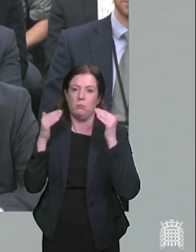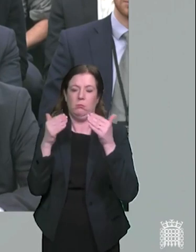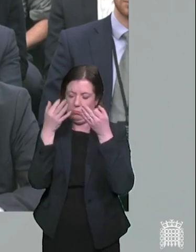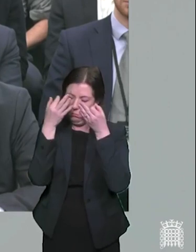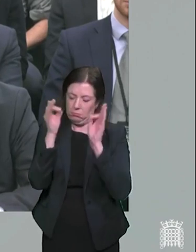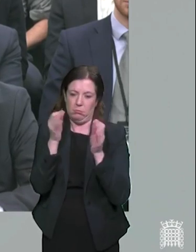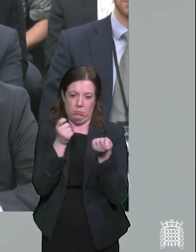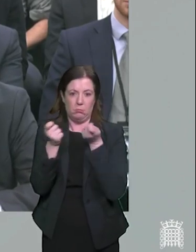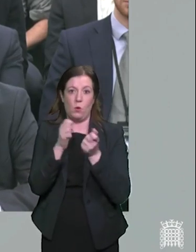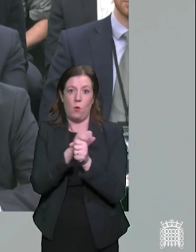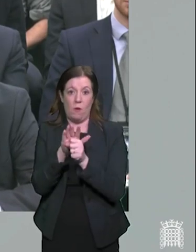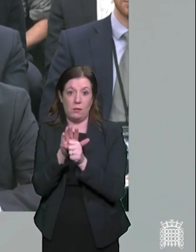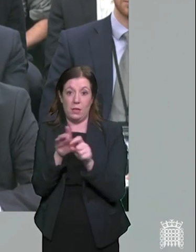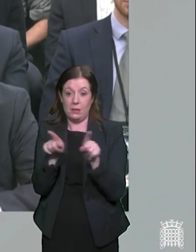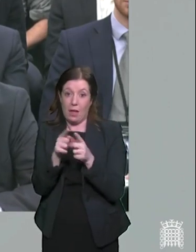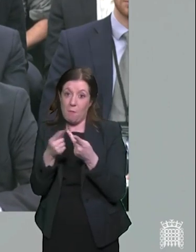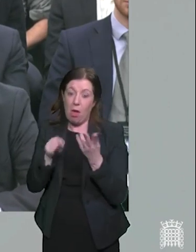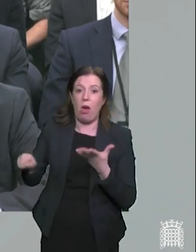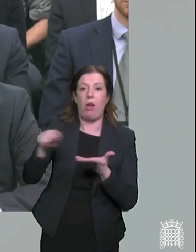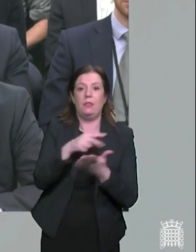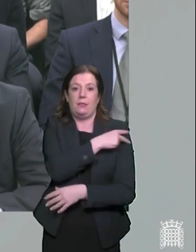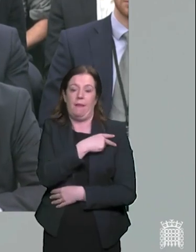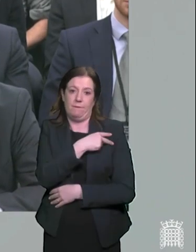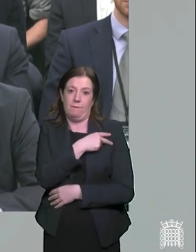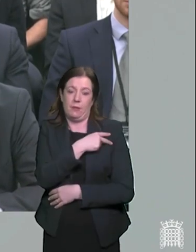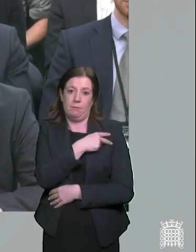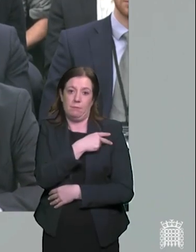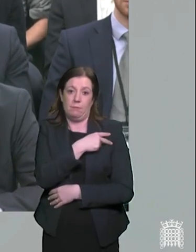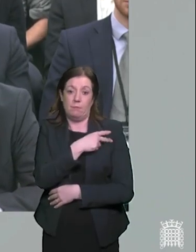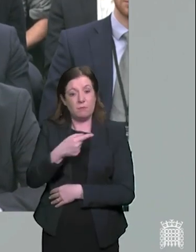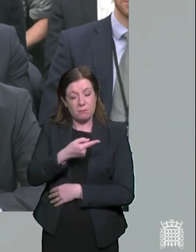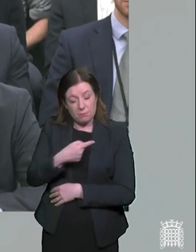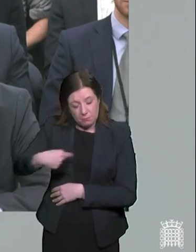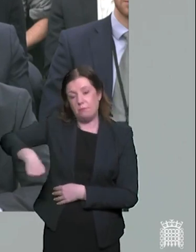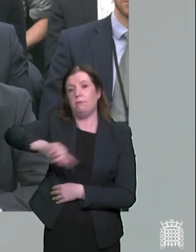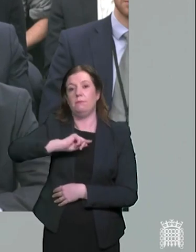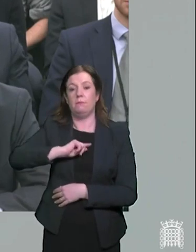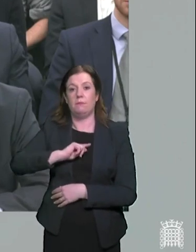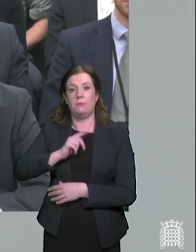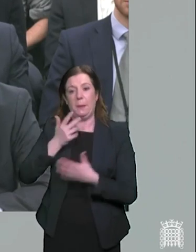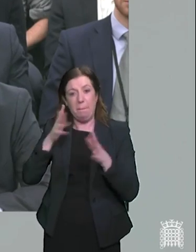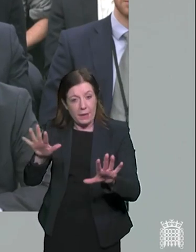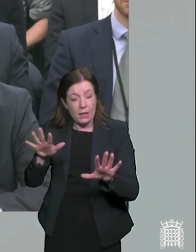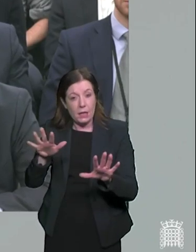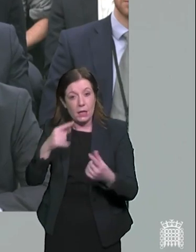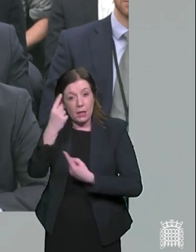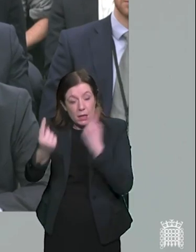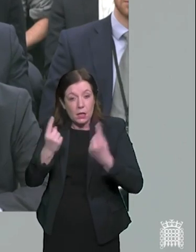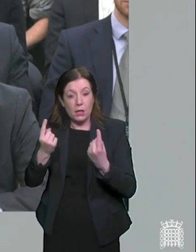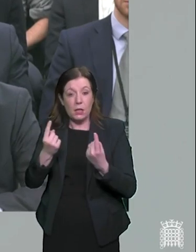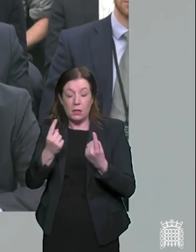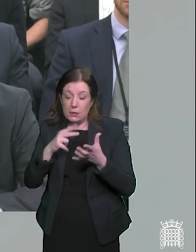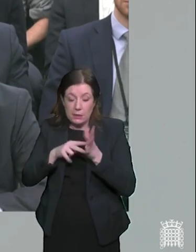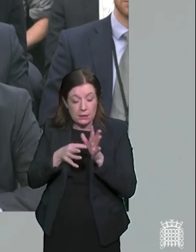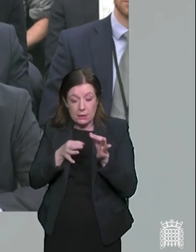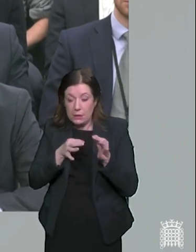believe everyone did in Number 10, in Downing Street. It was those officials who organised and took the country